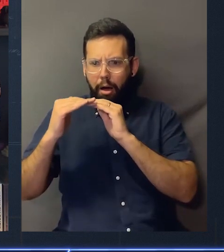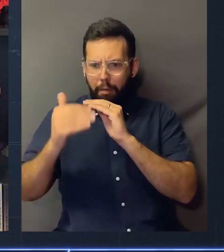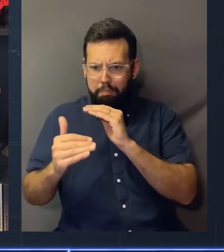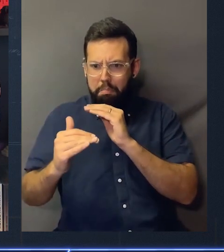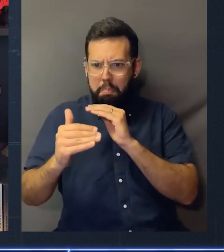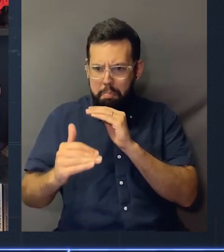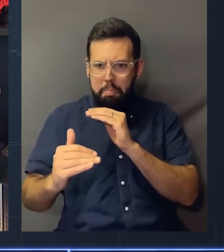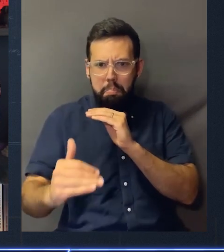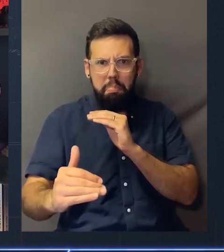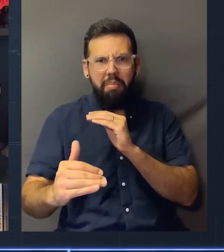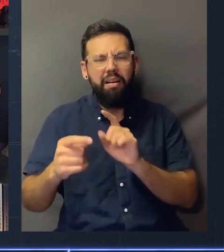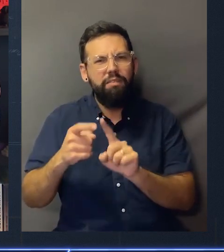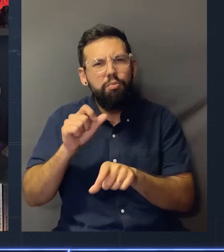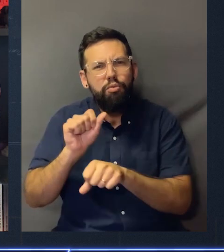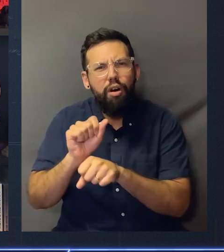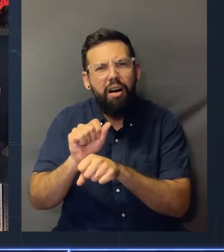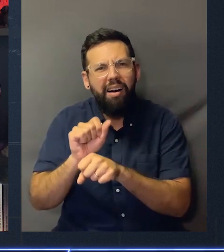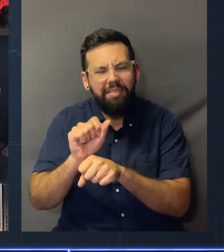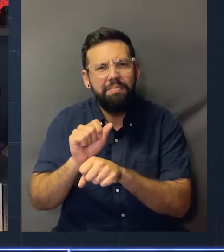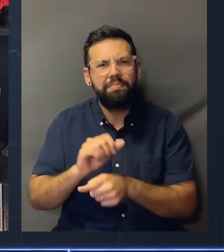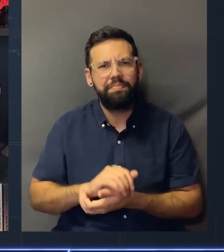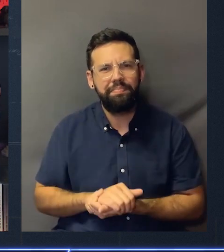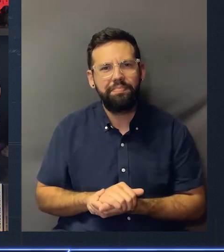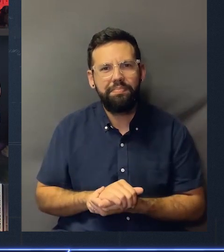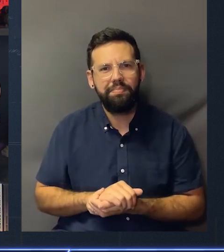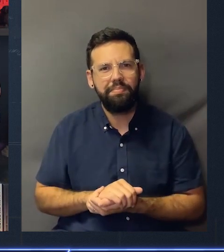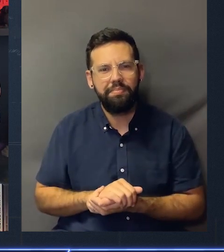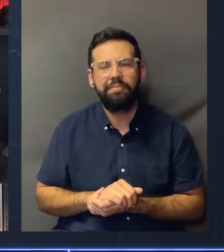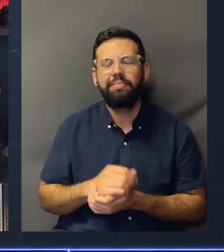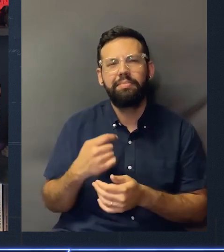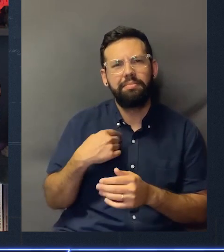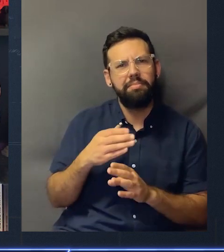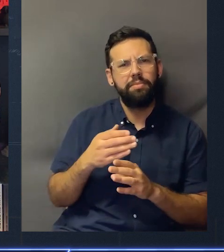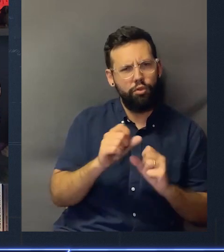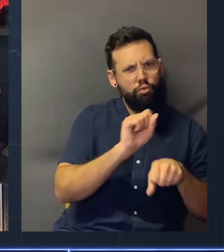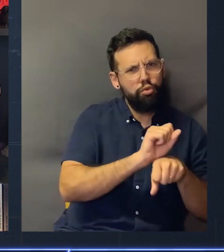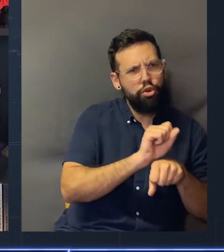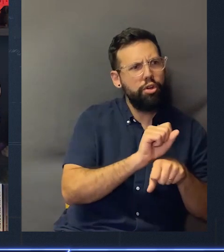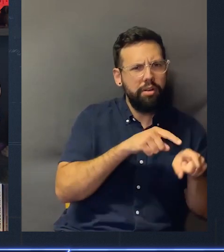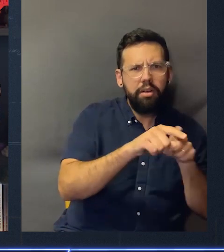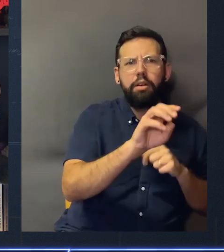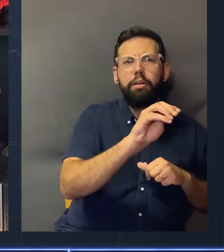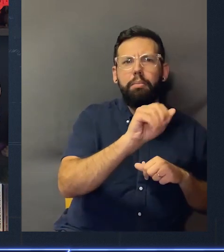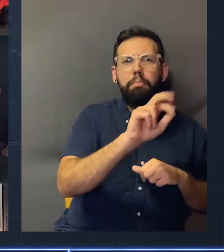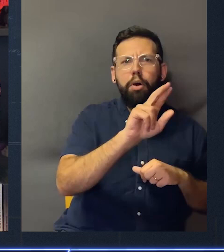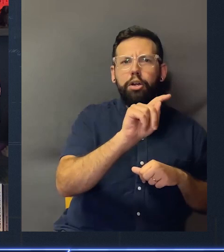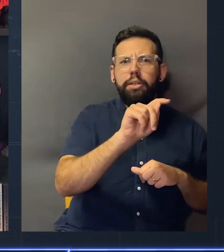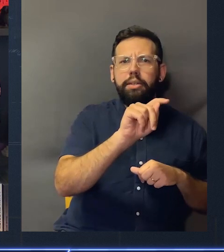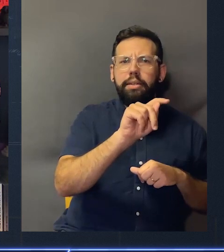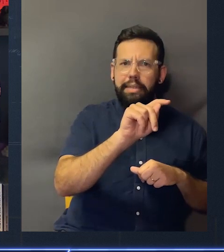steep stairs just cut out of this rock face. Now, I'm in marketing, and I've participated in any number of